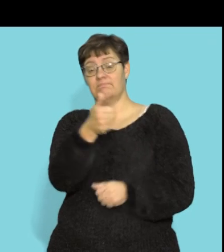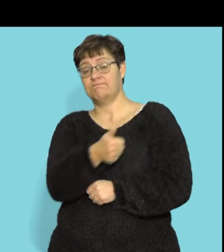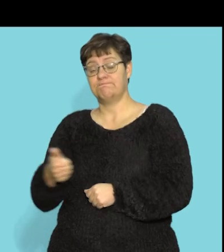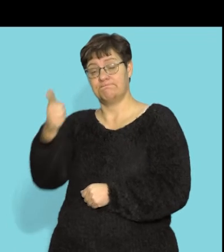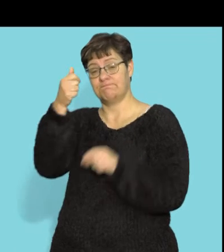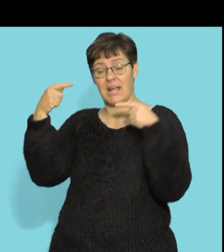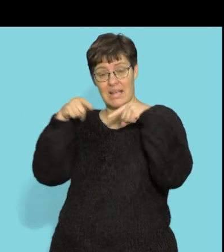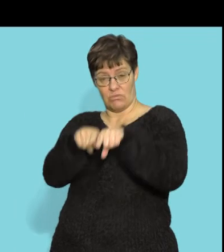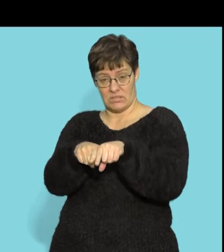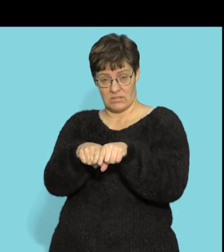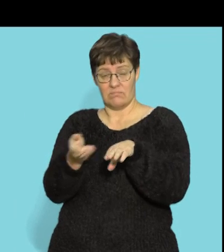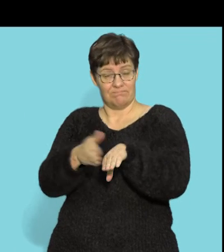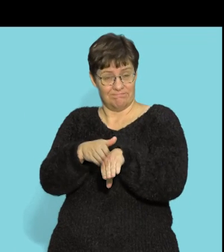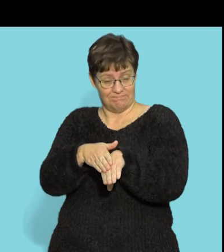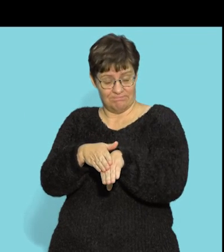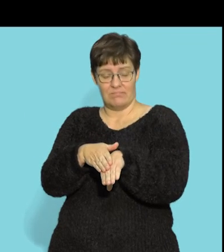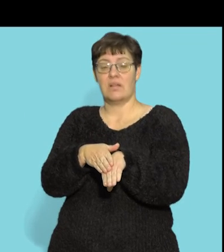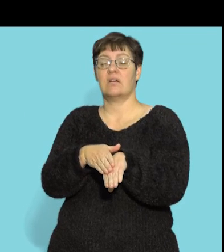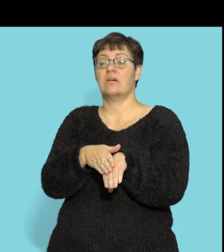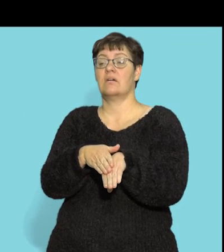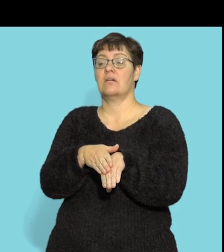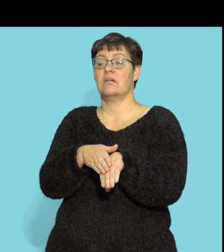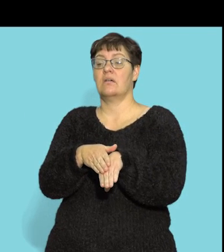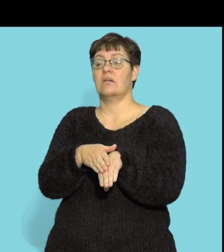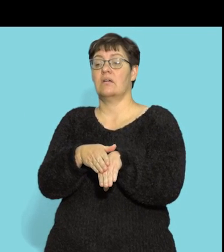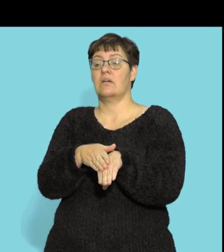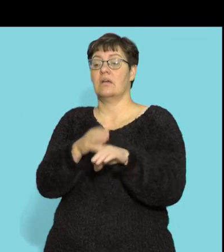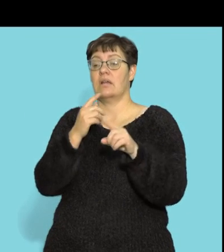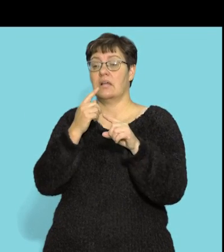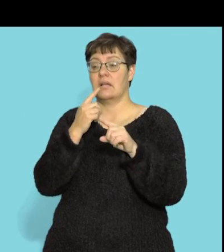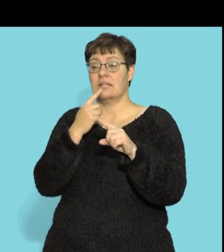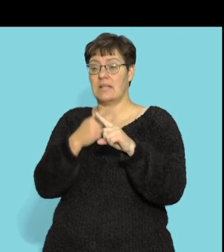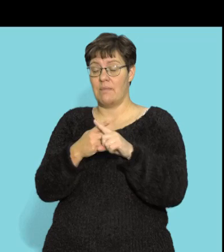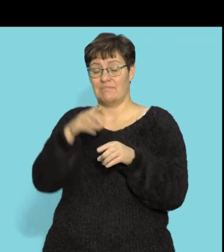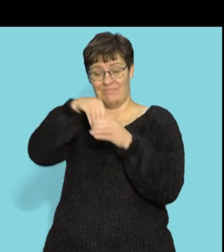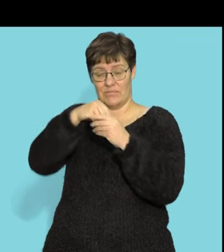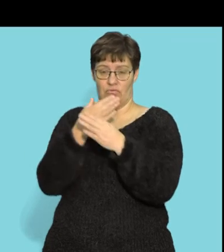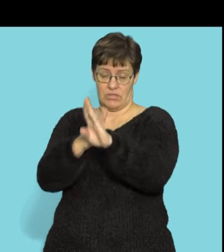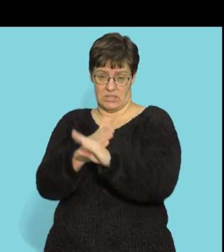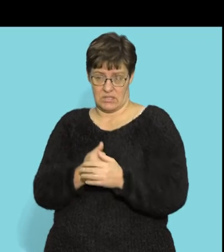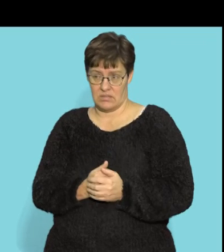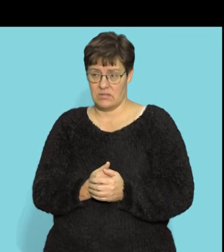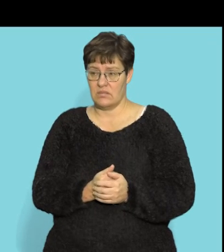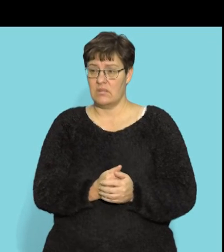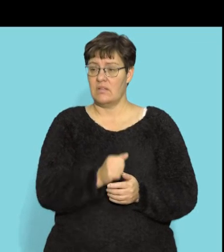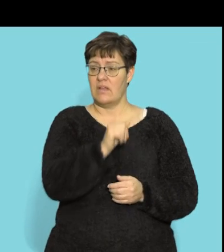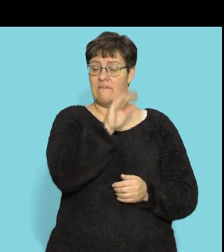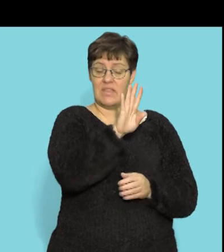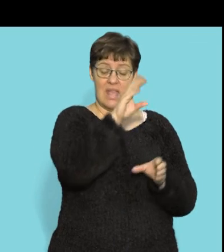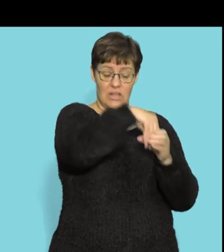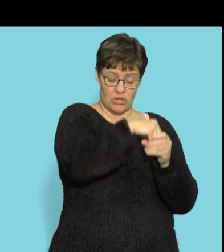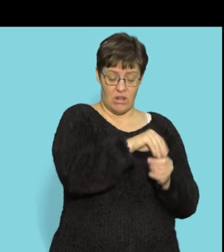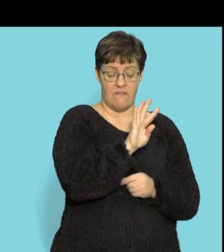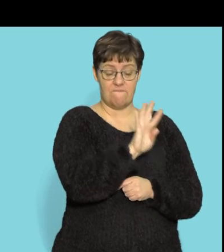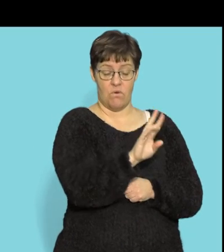main current multiplied by the internal resistance of the battery. So we've got V internal, which is actually equals